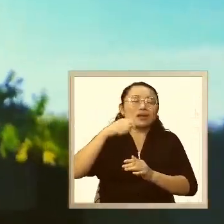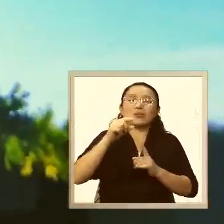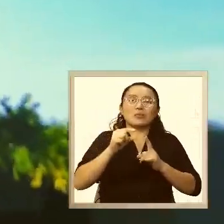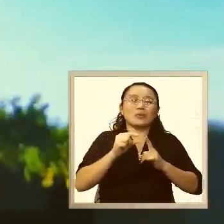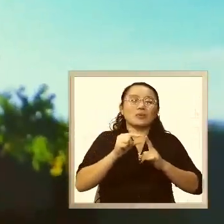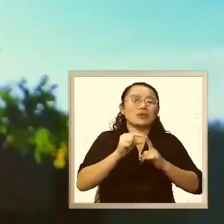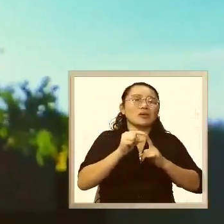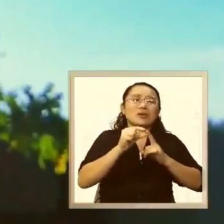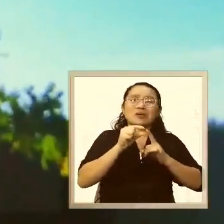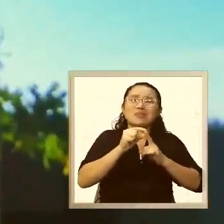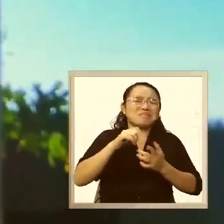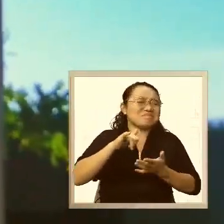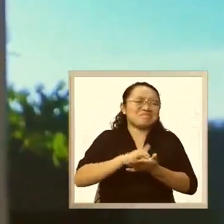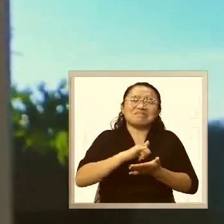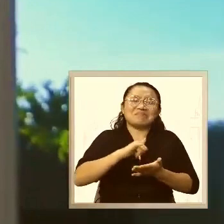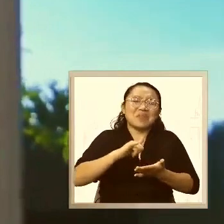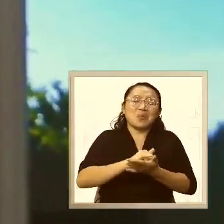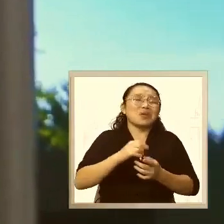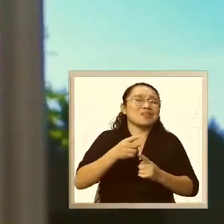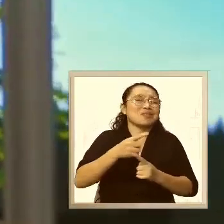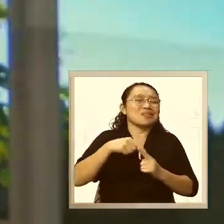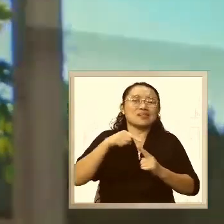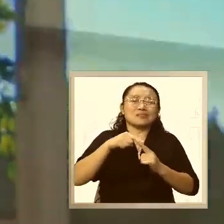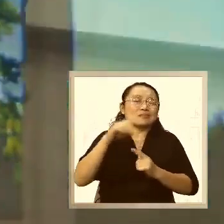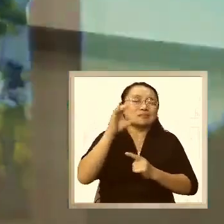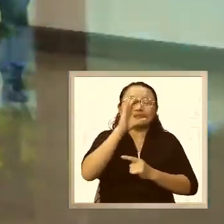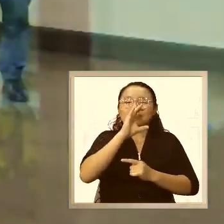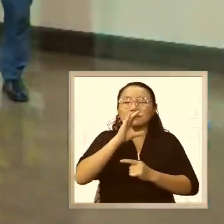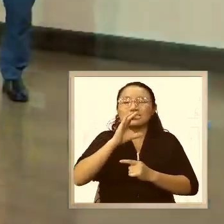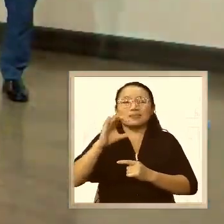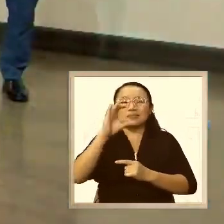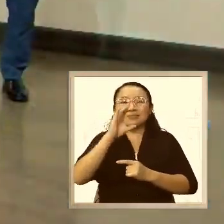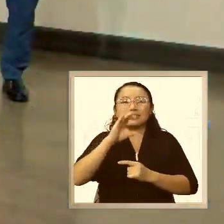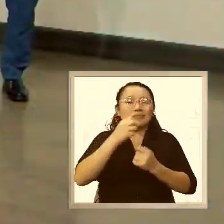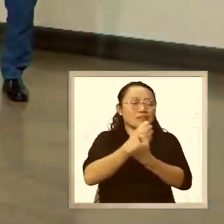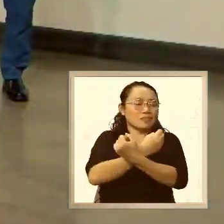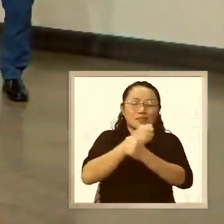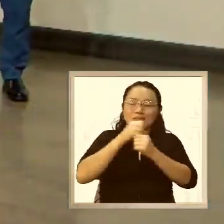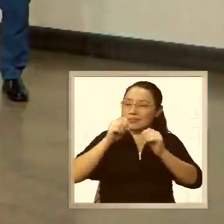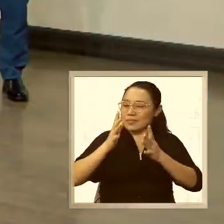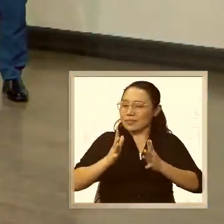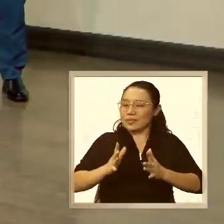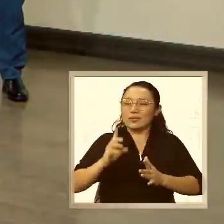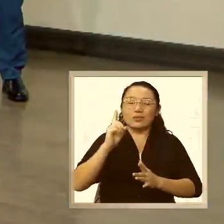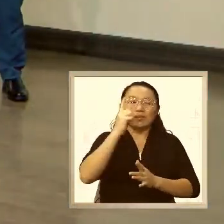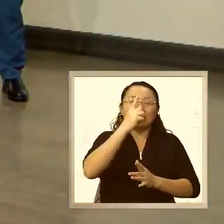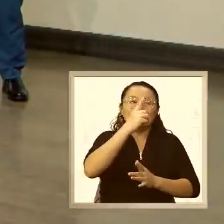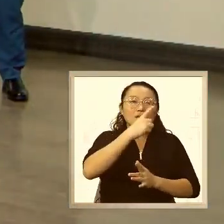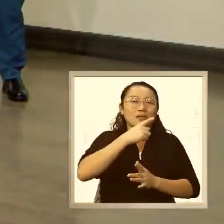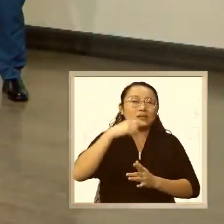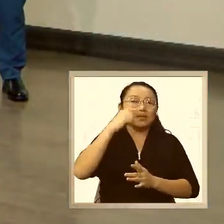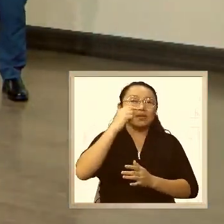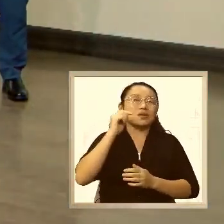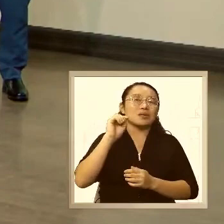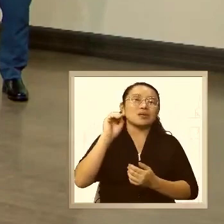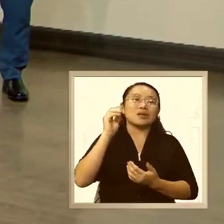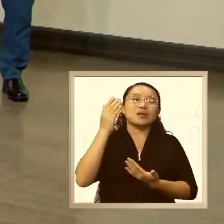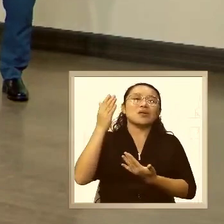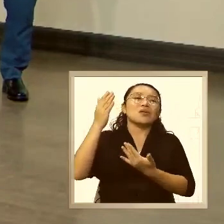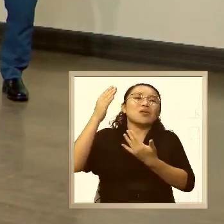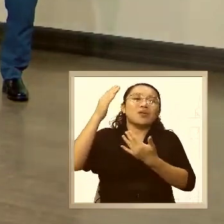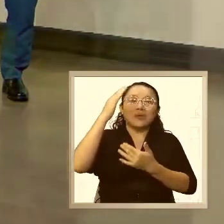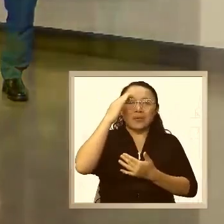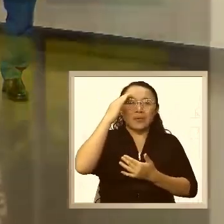word impossible when you seek the Savior's face. You'll know he